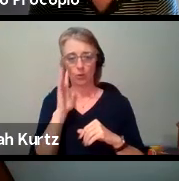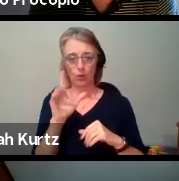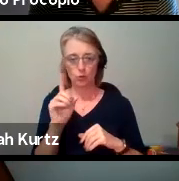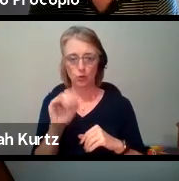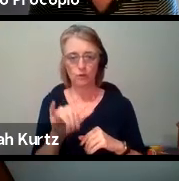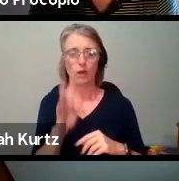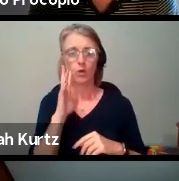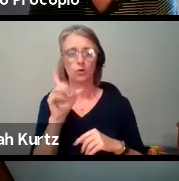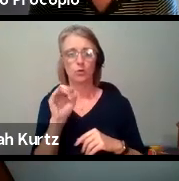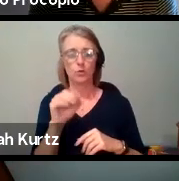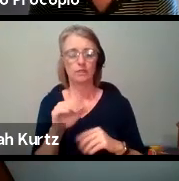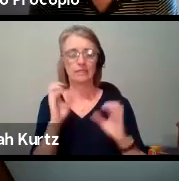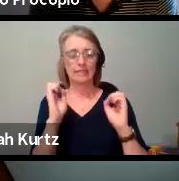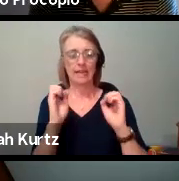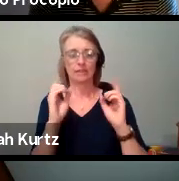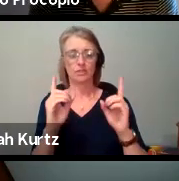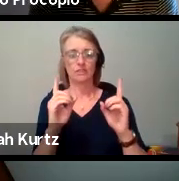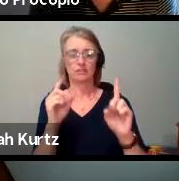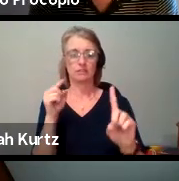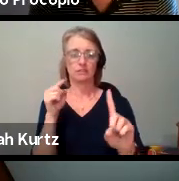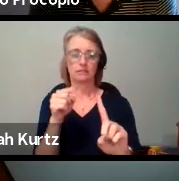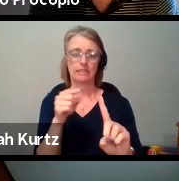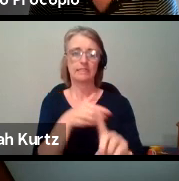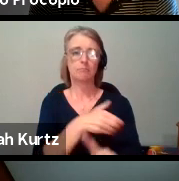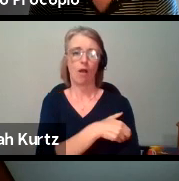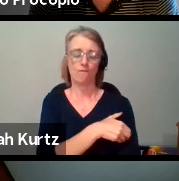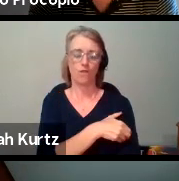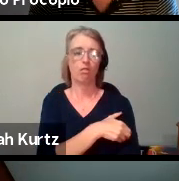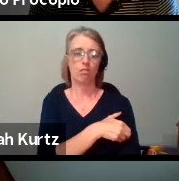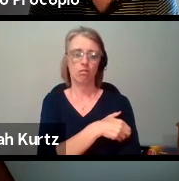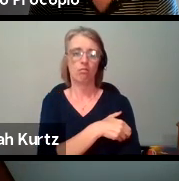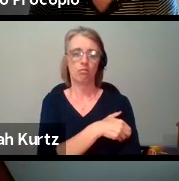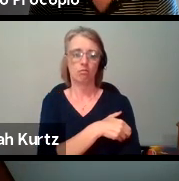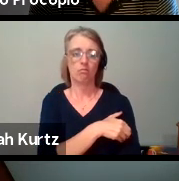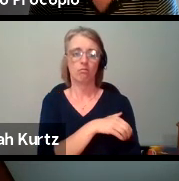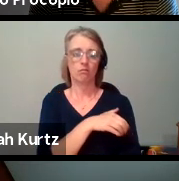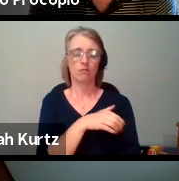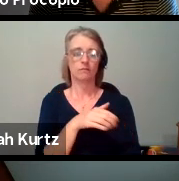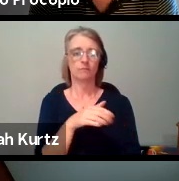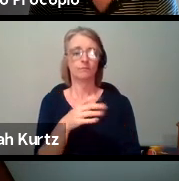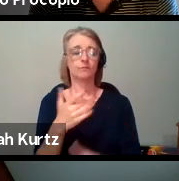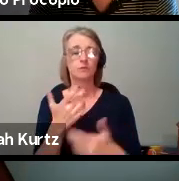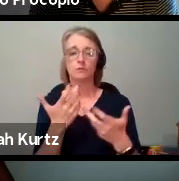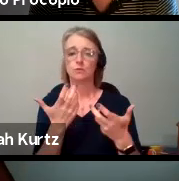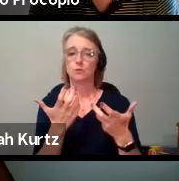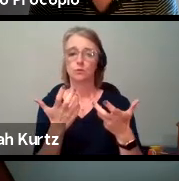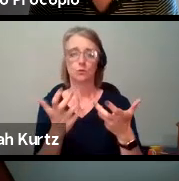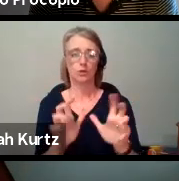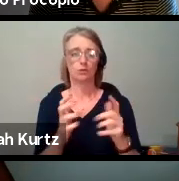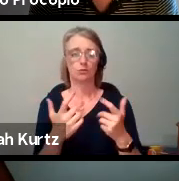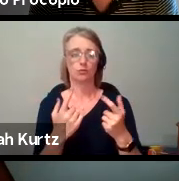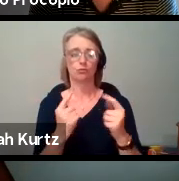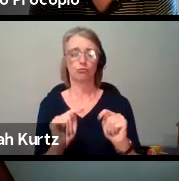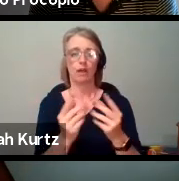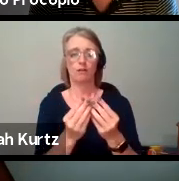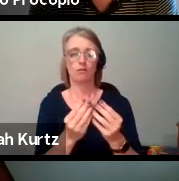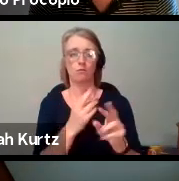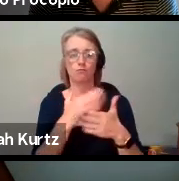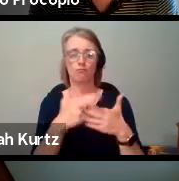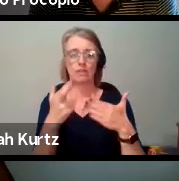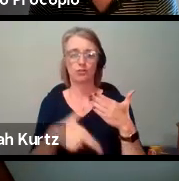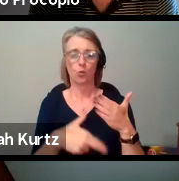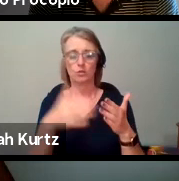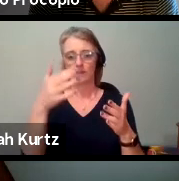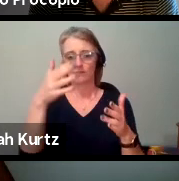that. Education is powerful. You do not want to try the results of